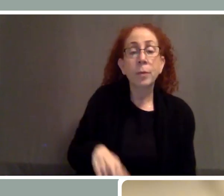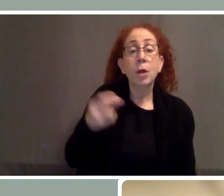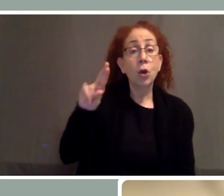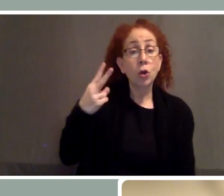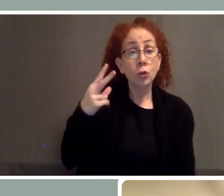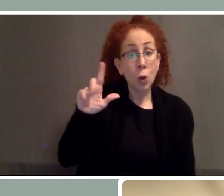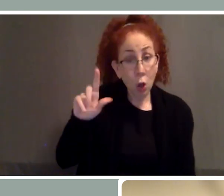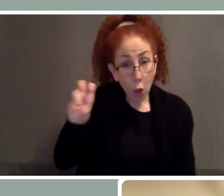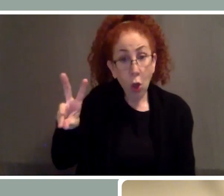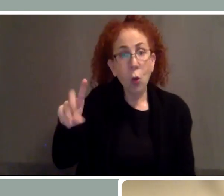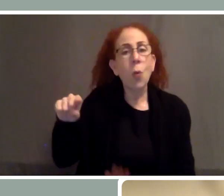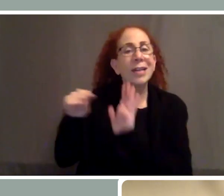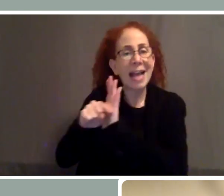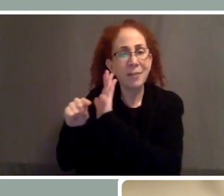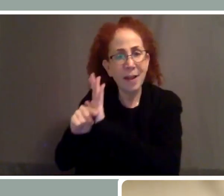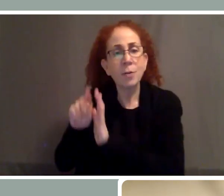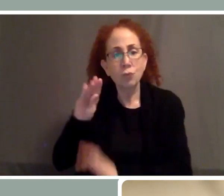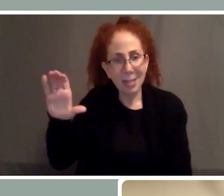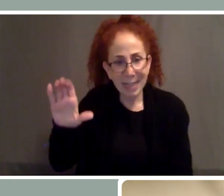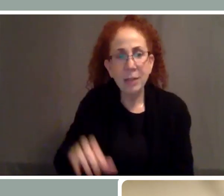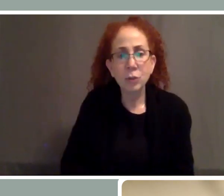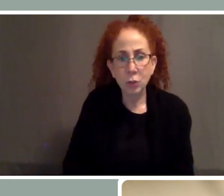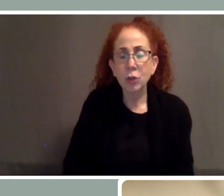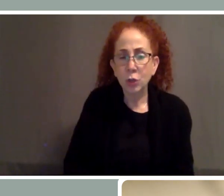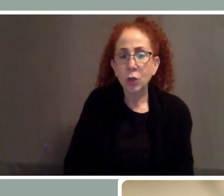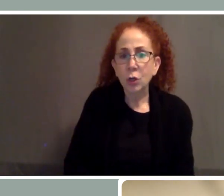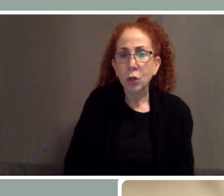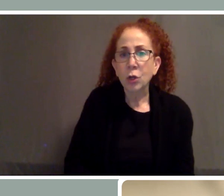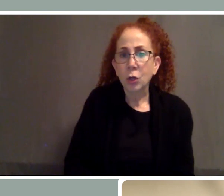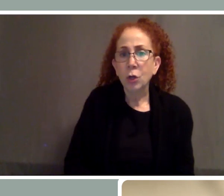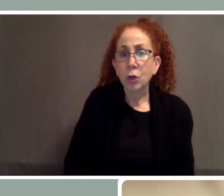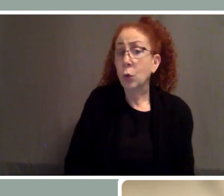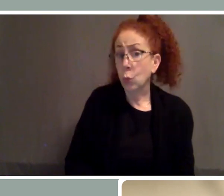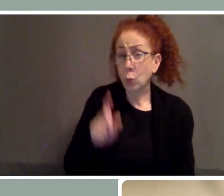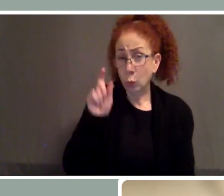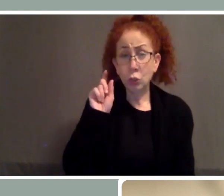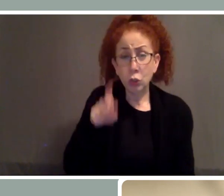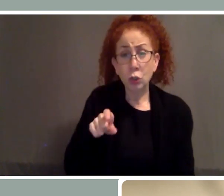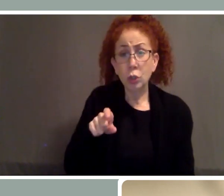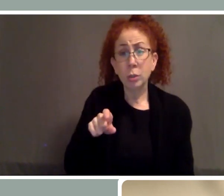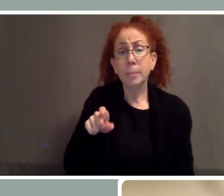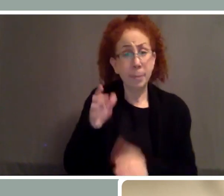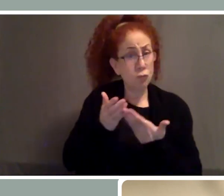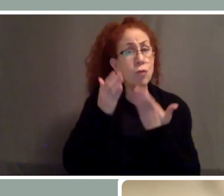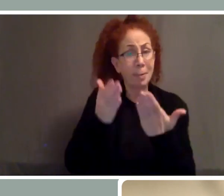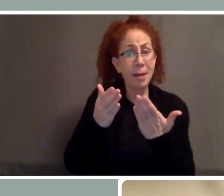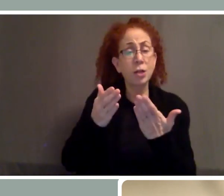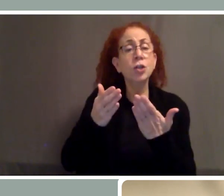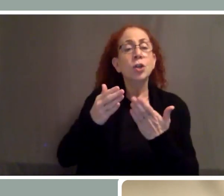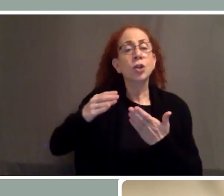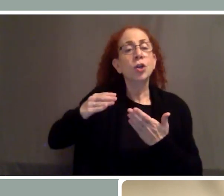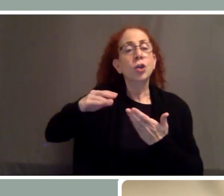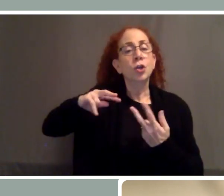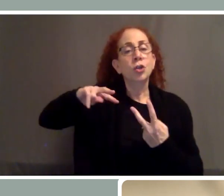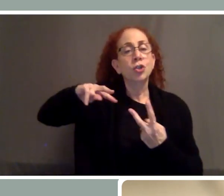or HER2 negative breast cancer, we should be recommending genetic testing